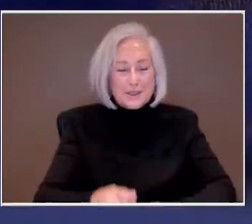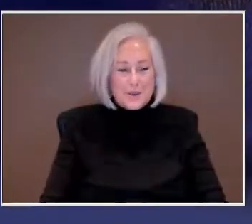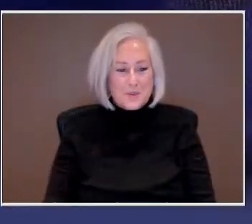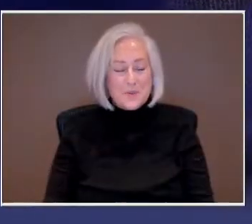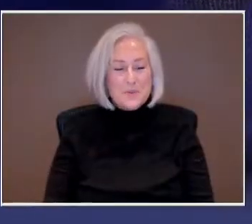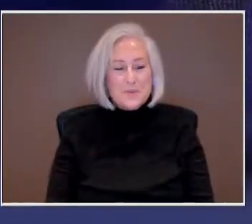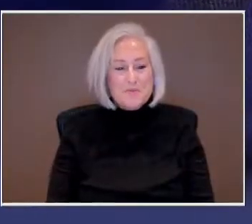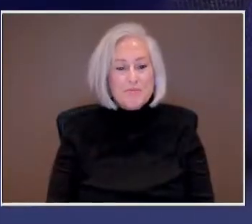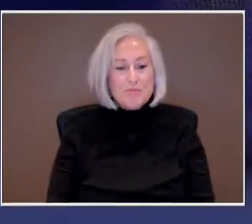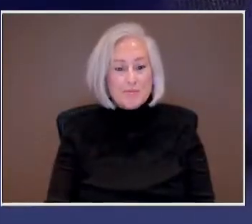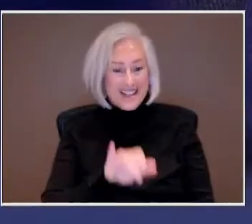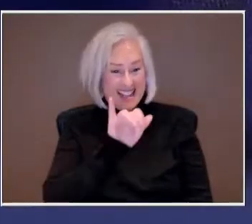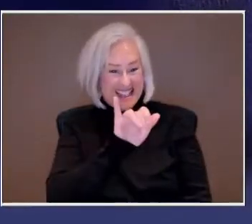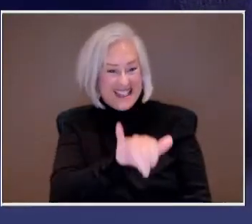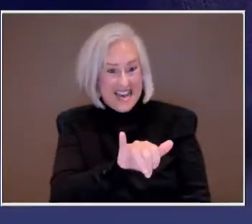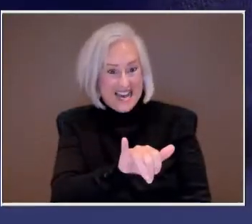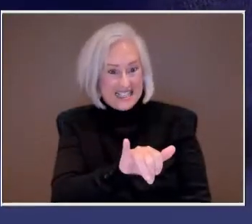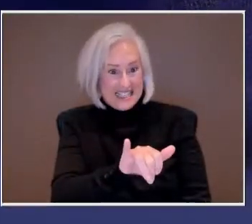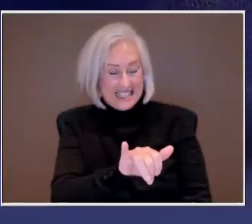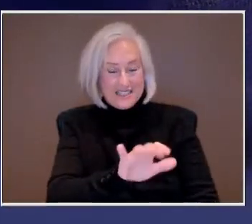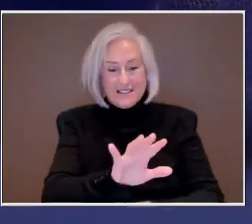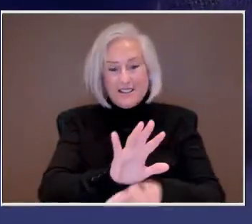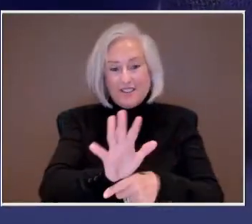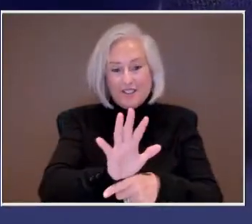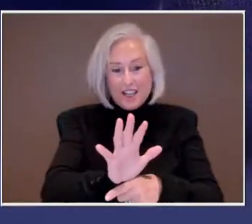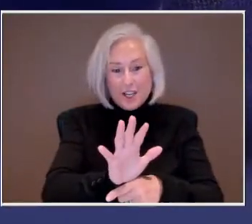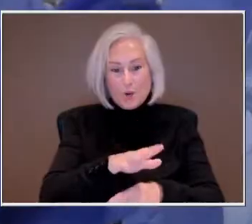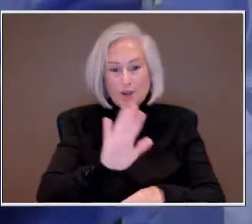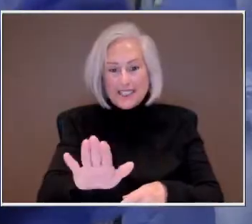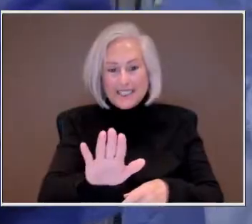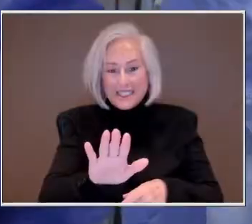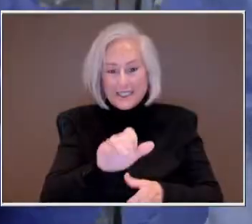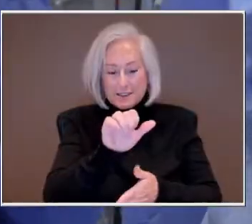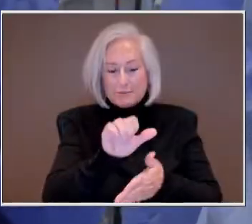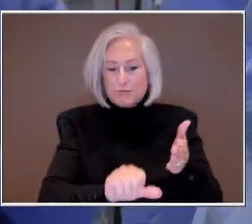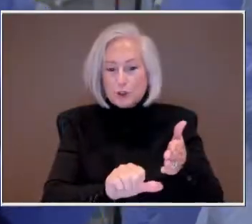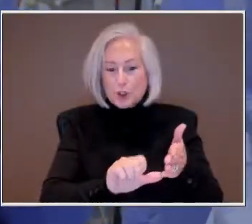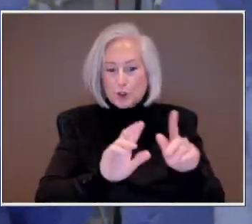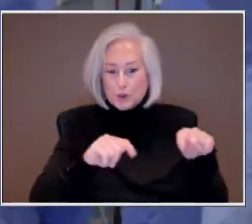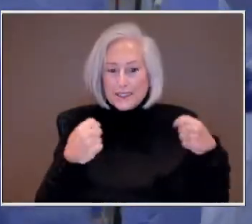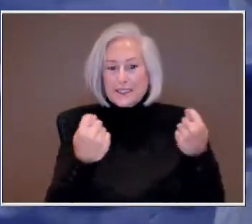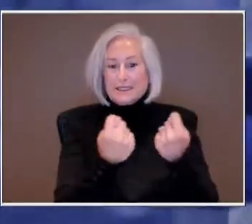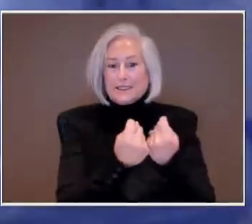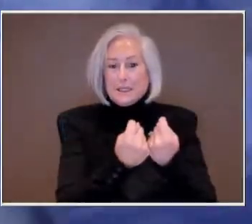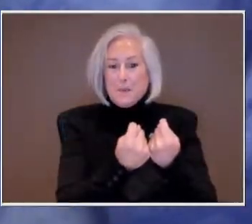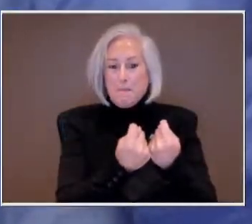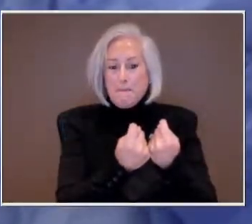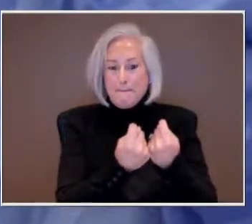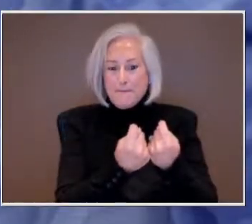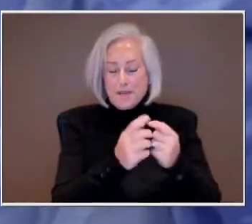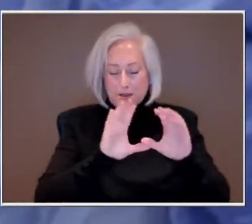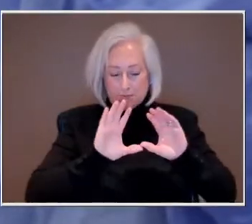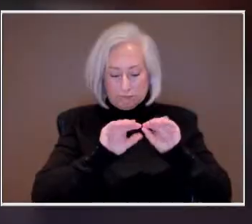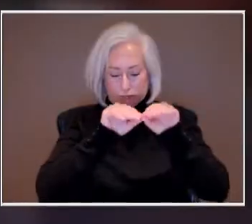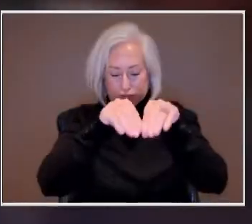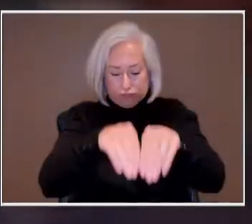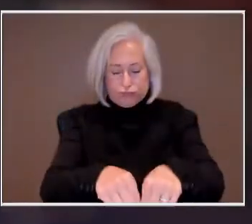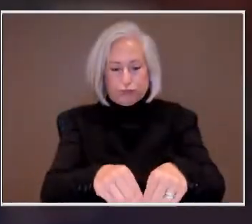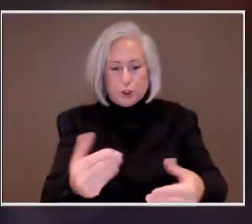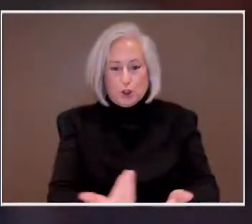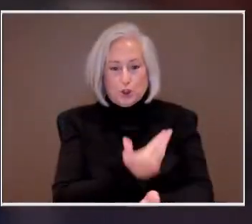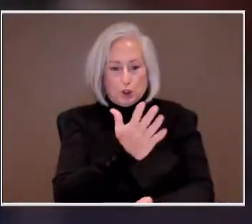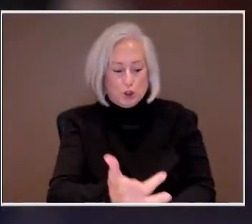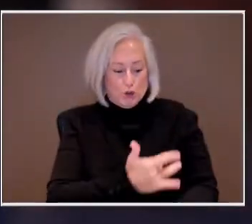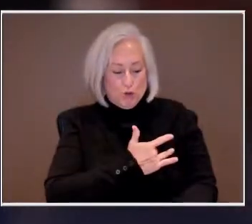This is the video of Robert's surgical team placing Robert's new heart into his chest. You can see Dr. Zorn